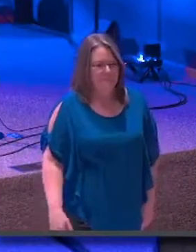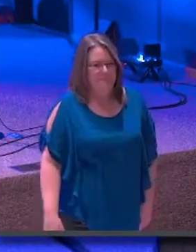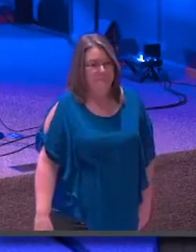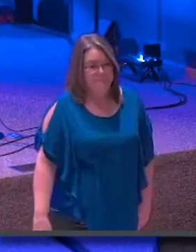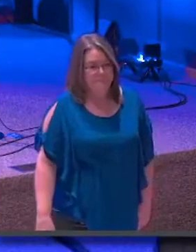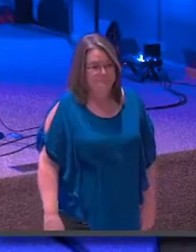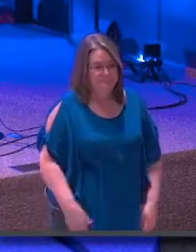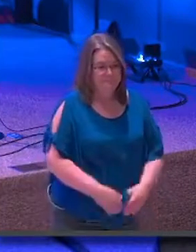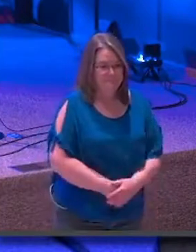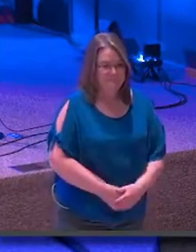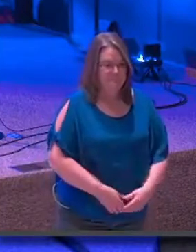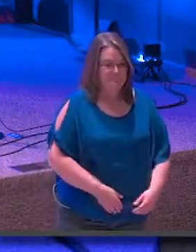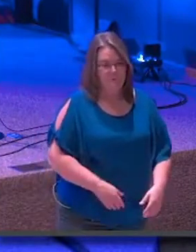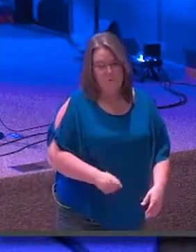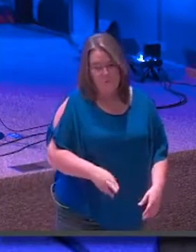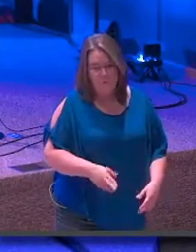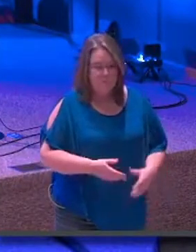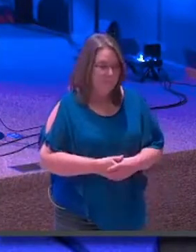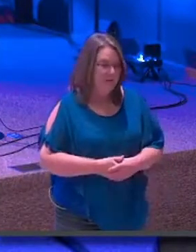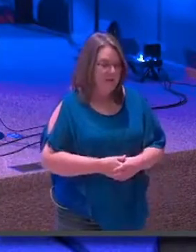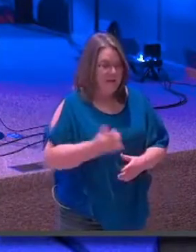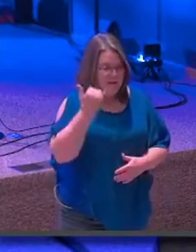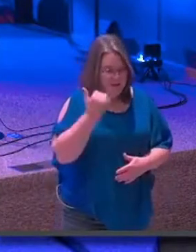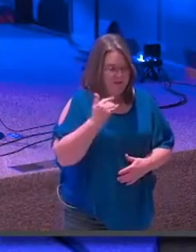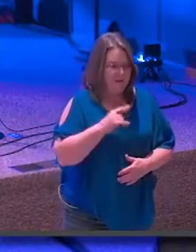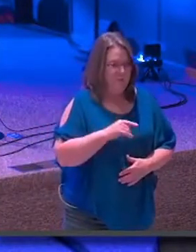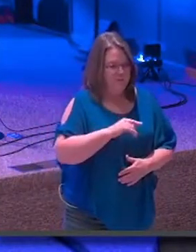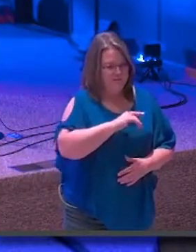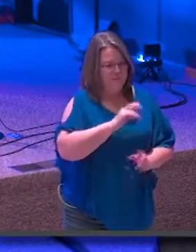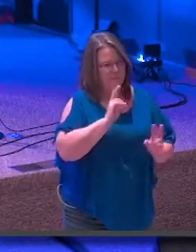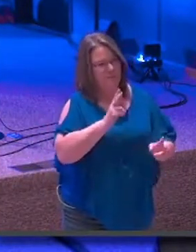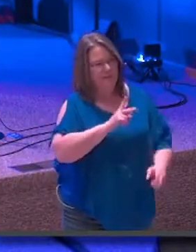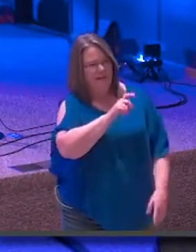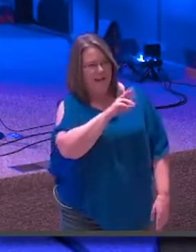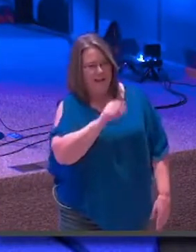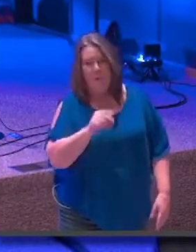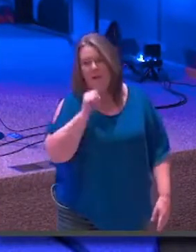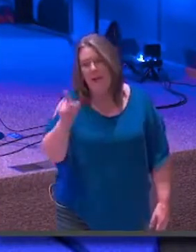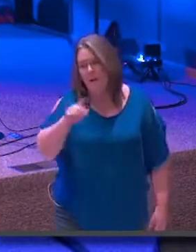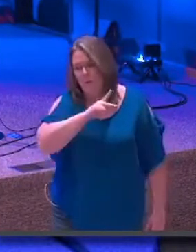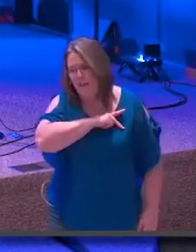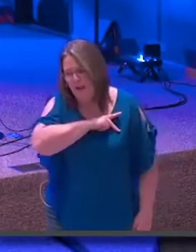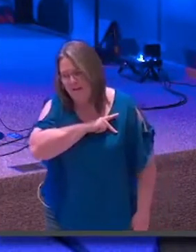Or would they? You know, if there was a Karen around, not you, Karen.